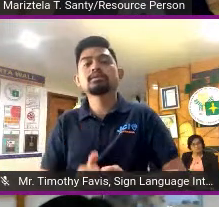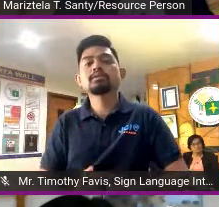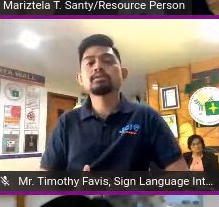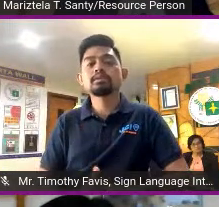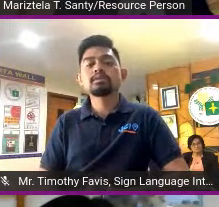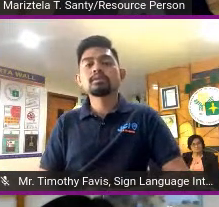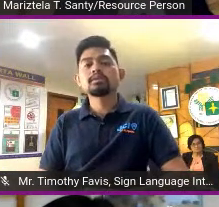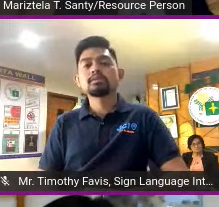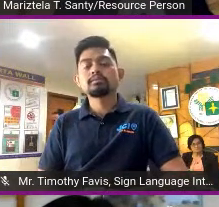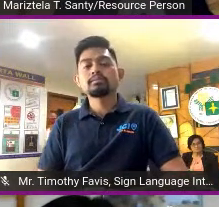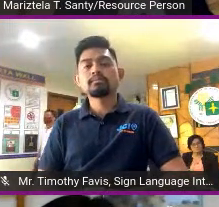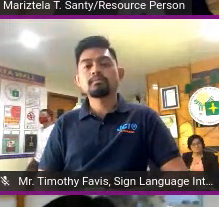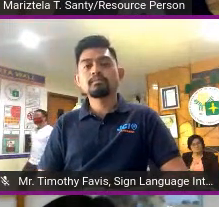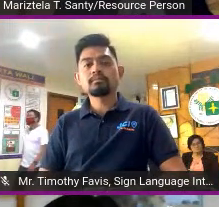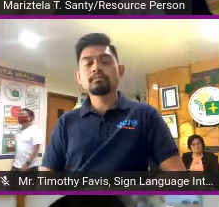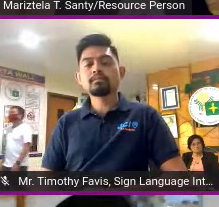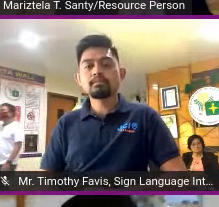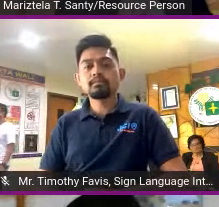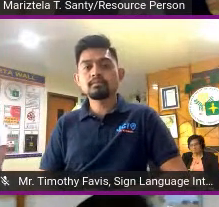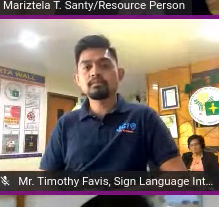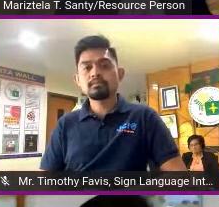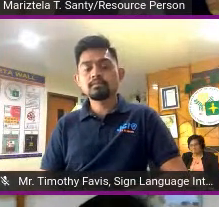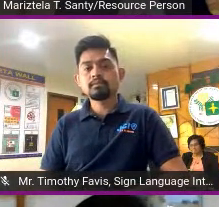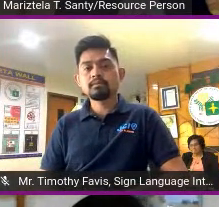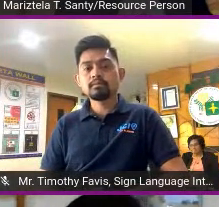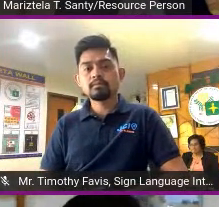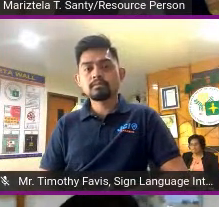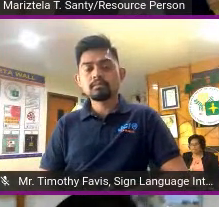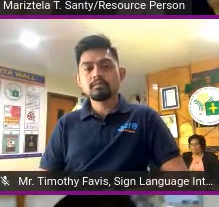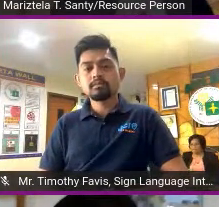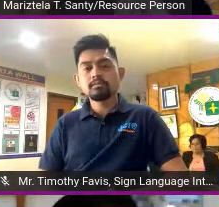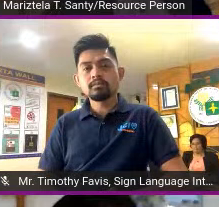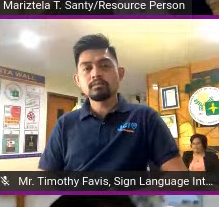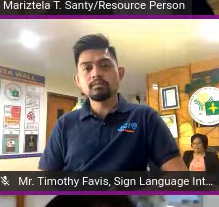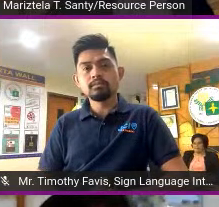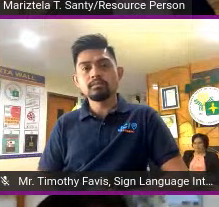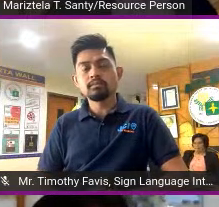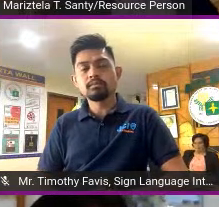Taga saan po si Mr. Saldon?